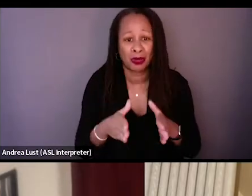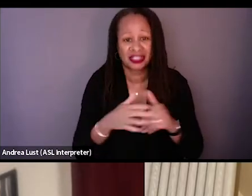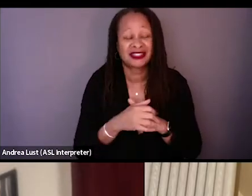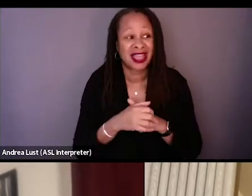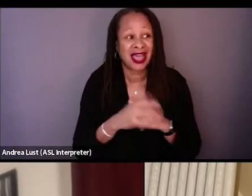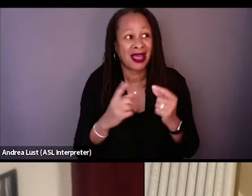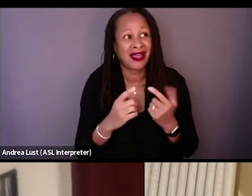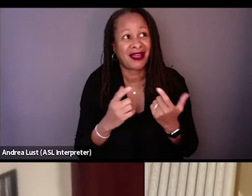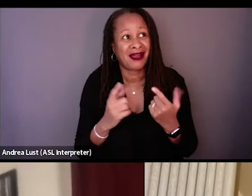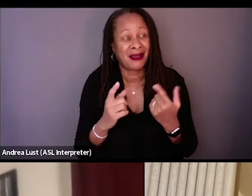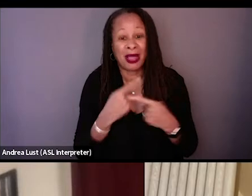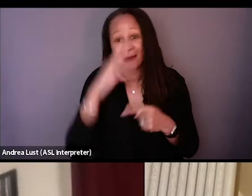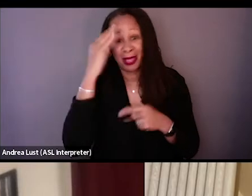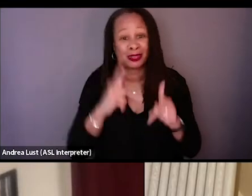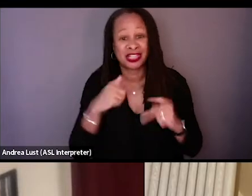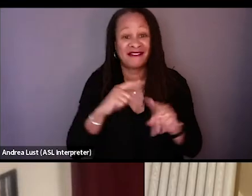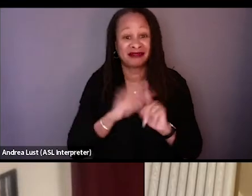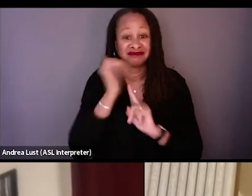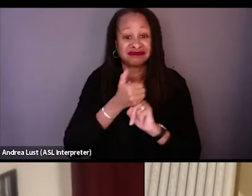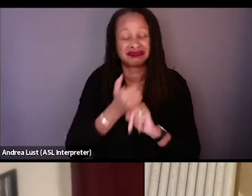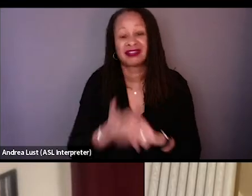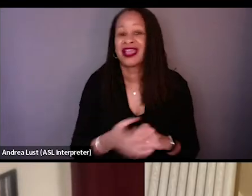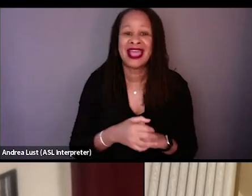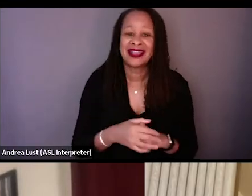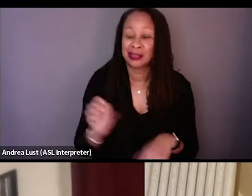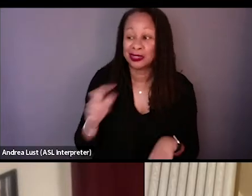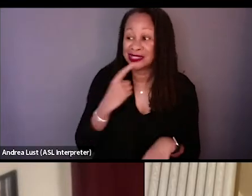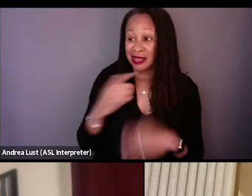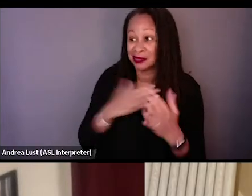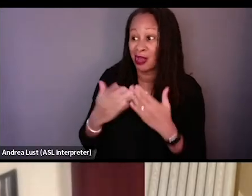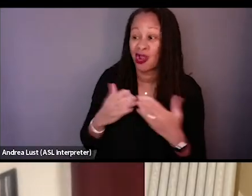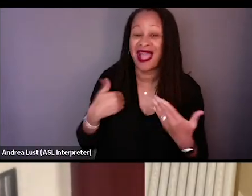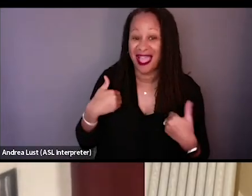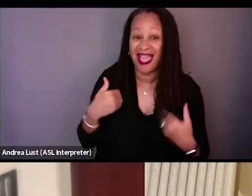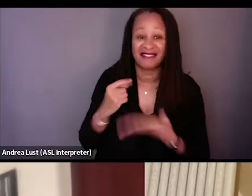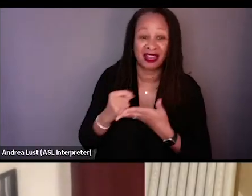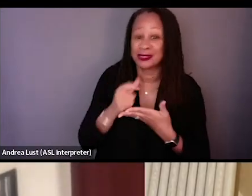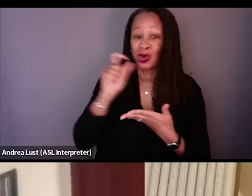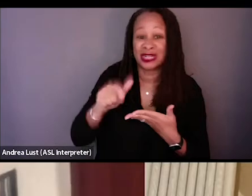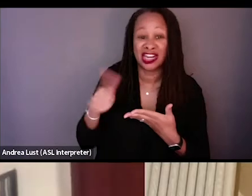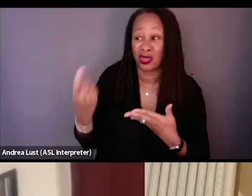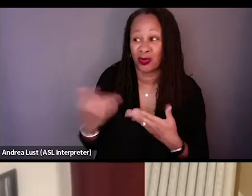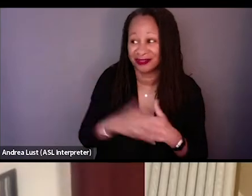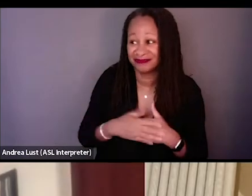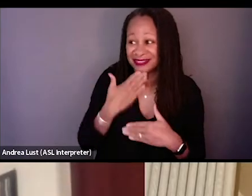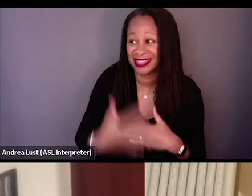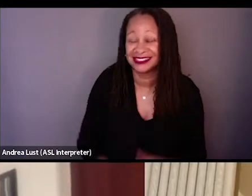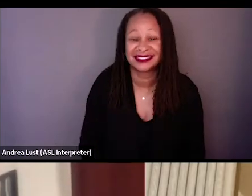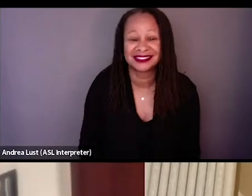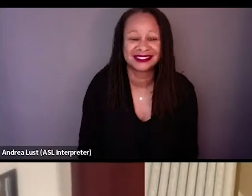goes, "Well, young man, I have a therapist. I don't need another one." But then he goes on. Yeah.